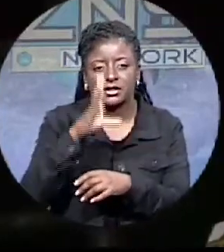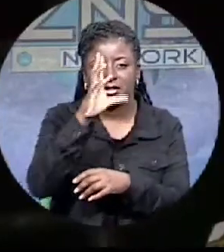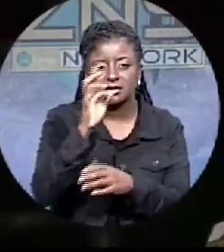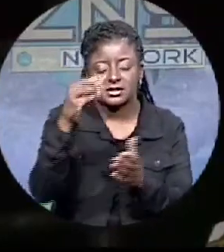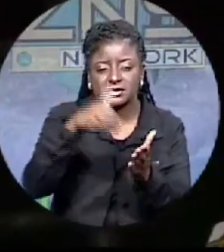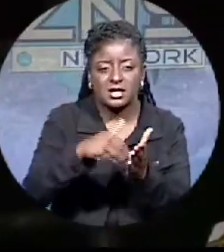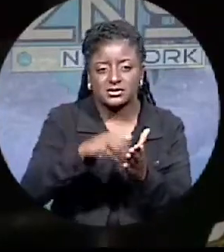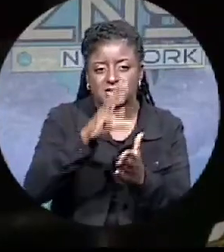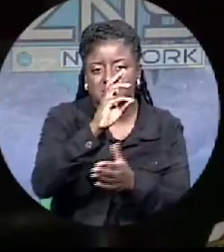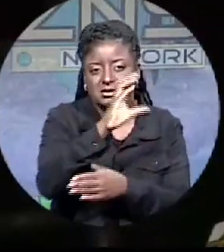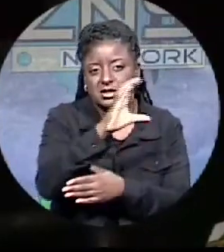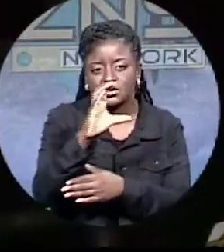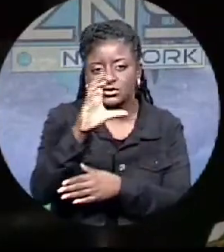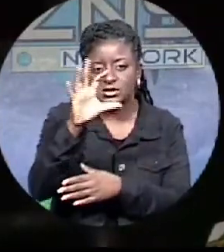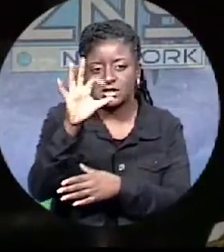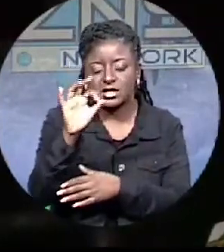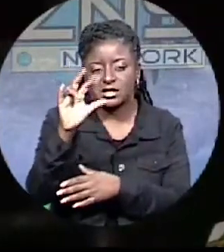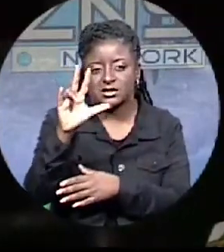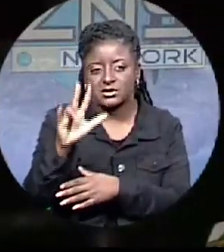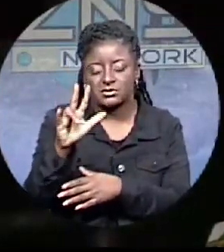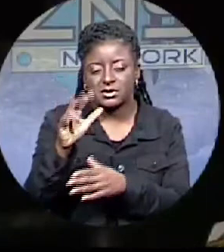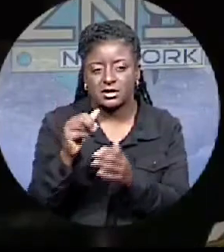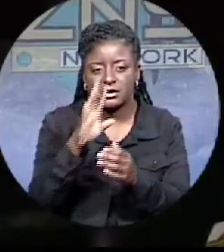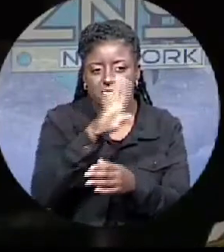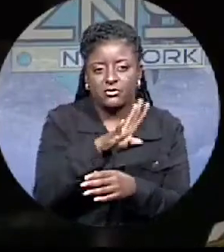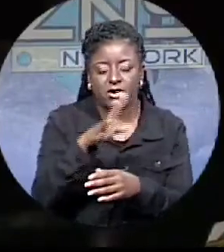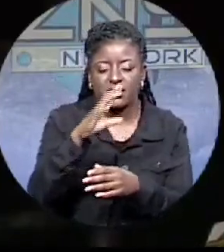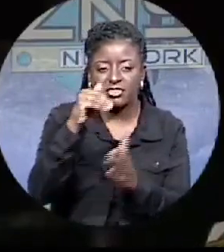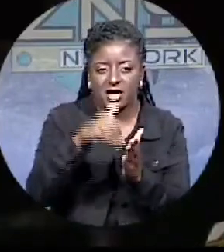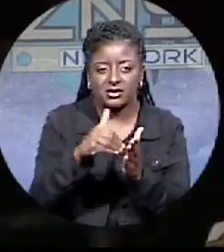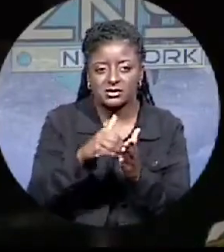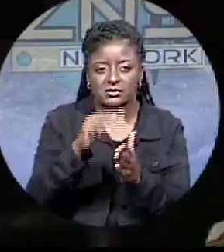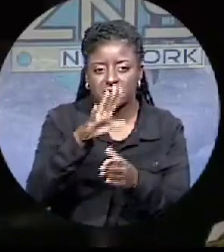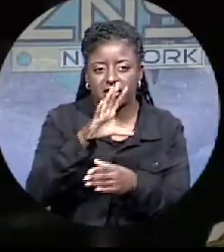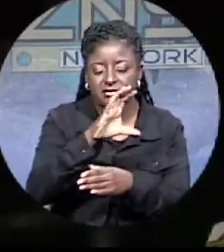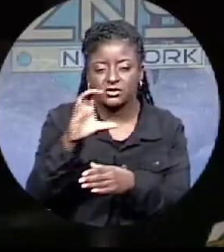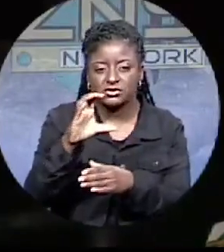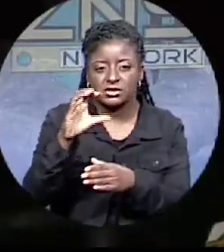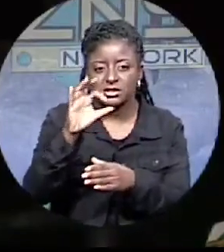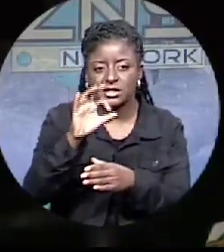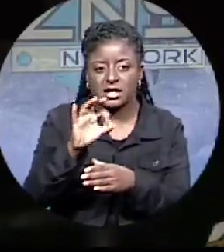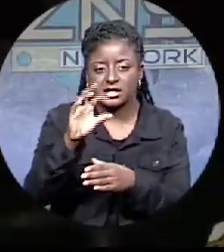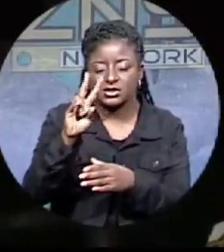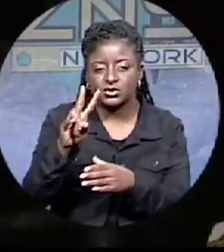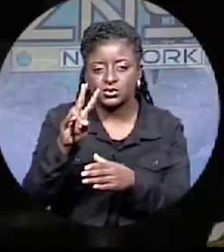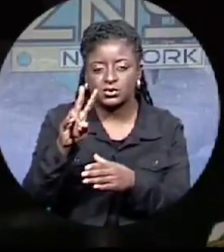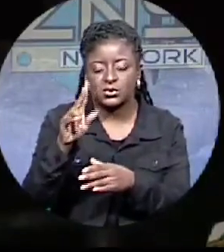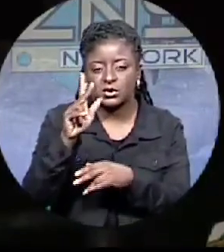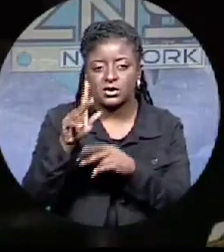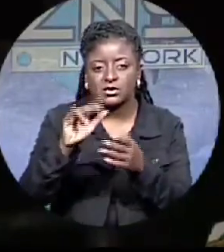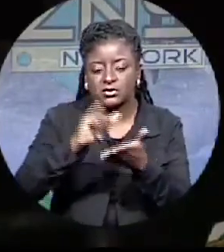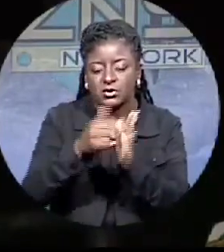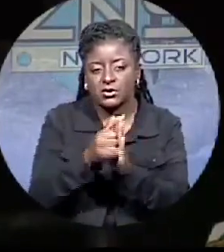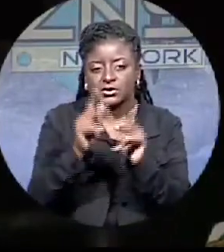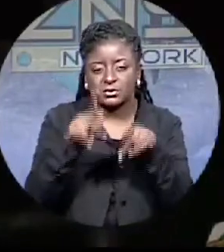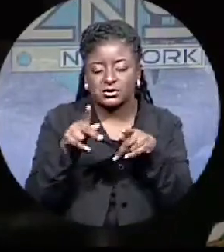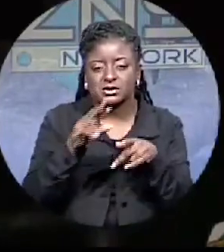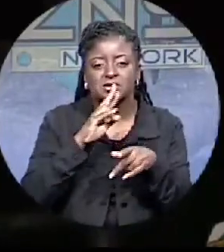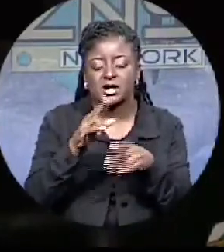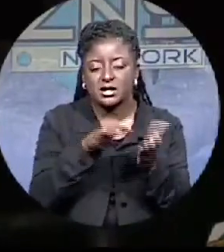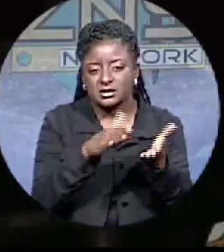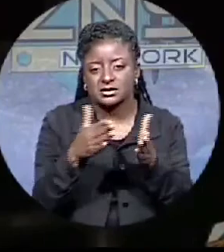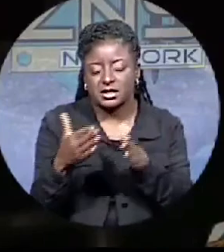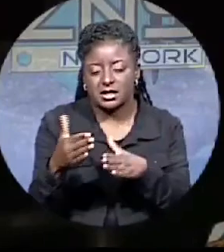6,693, and 4,502 cases are known to be deceased as at the end of